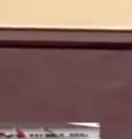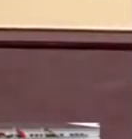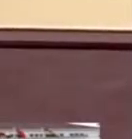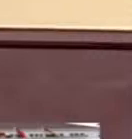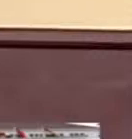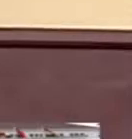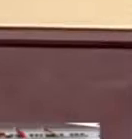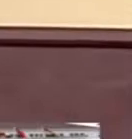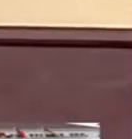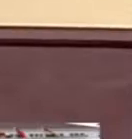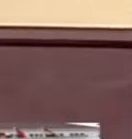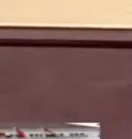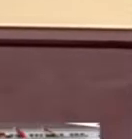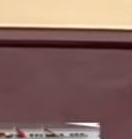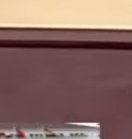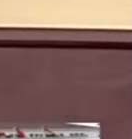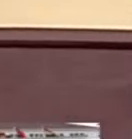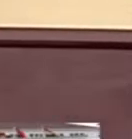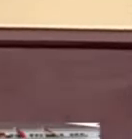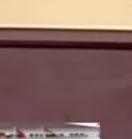on that summary sheet.